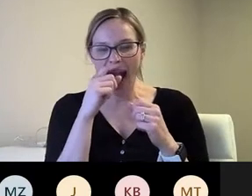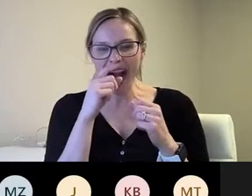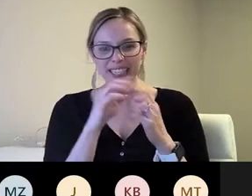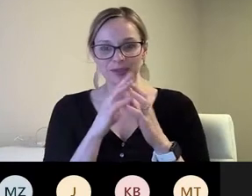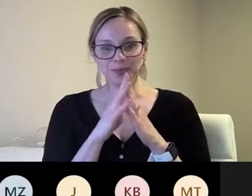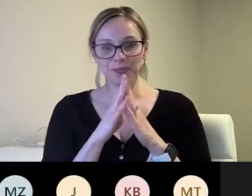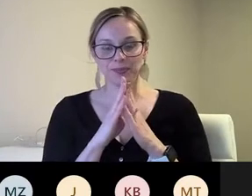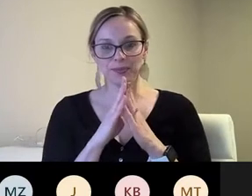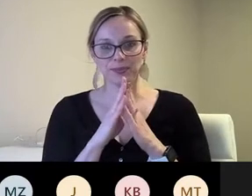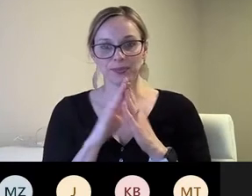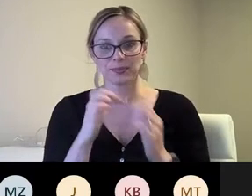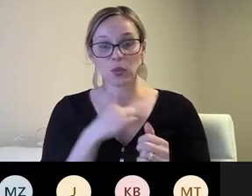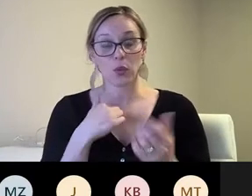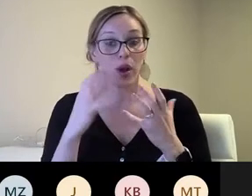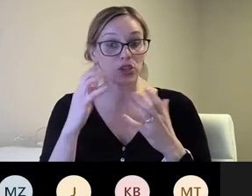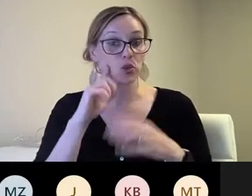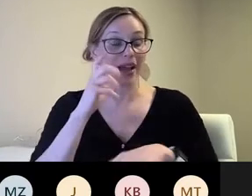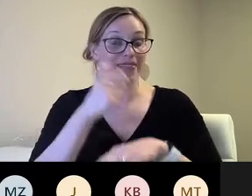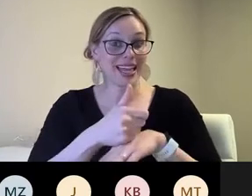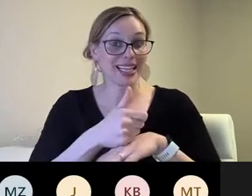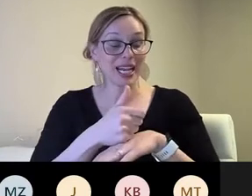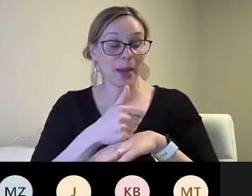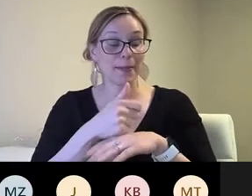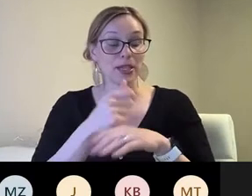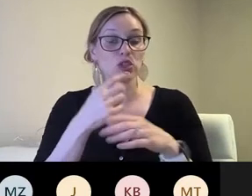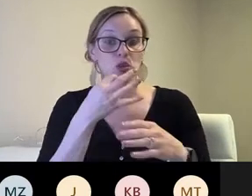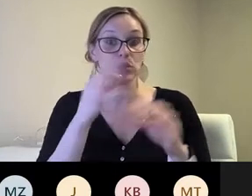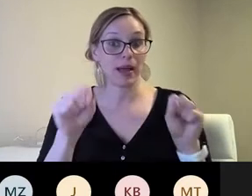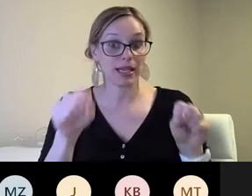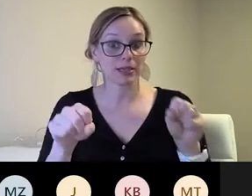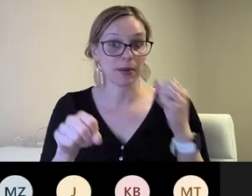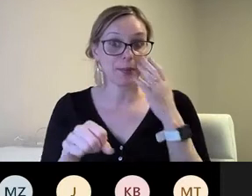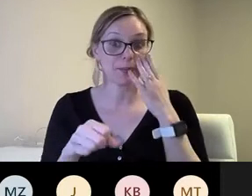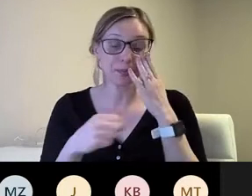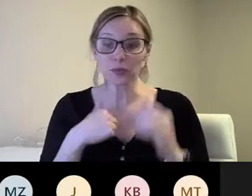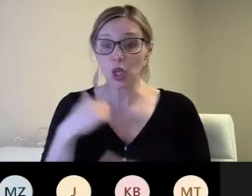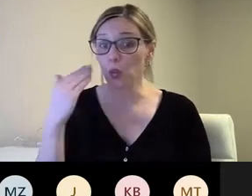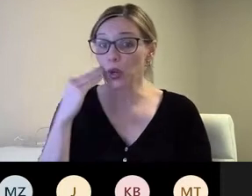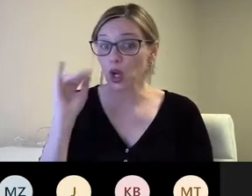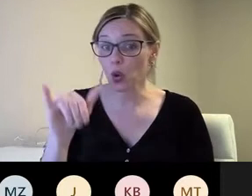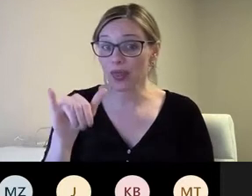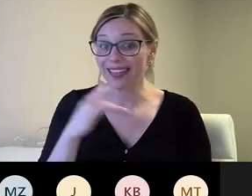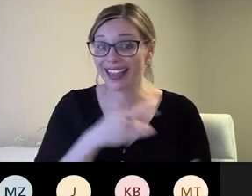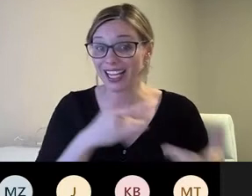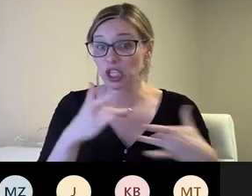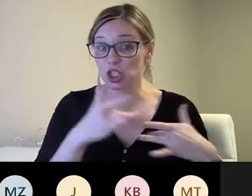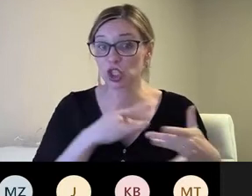we would like to have it installed as soon as possible, but we know some of those concerns need to be addressed before we can,